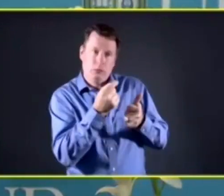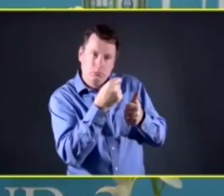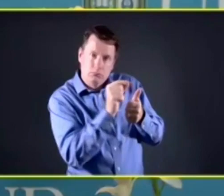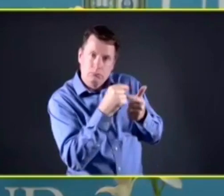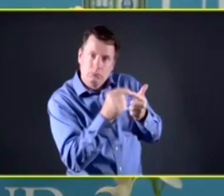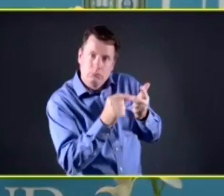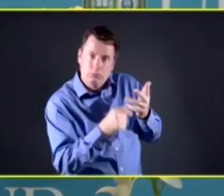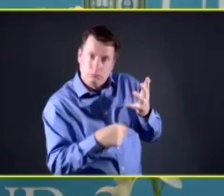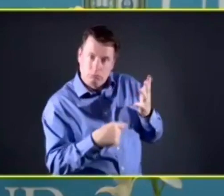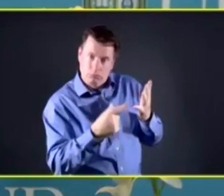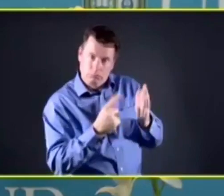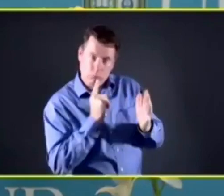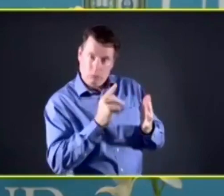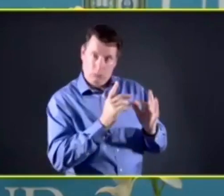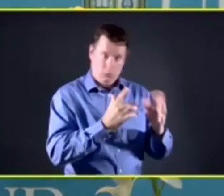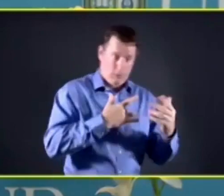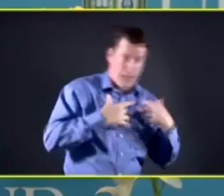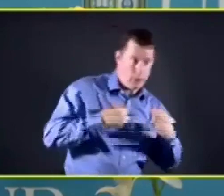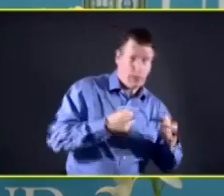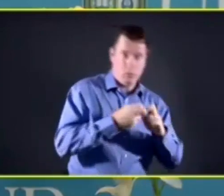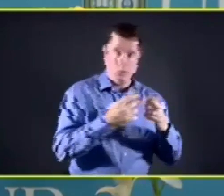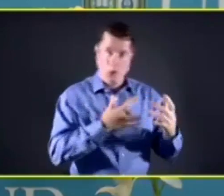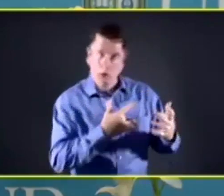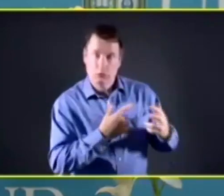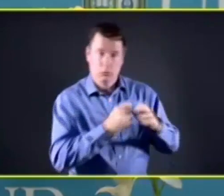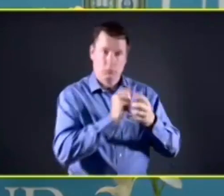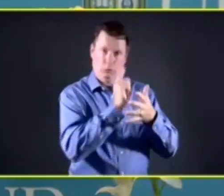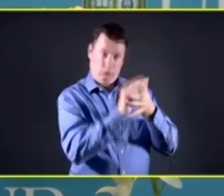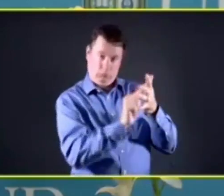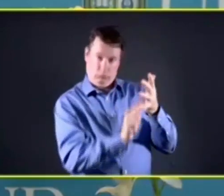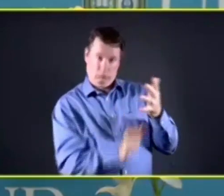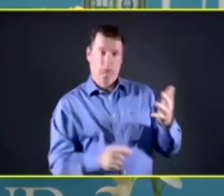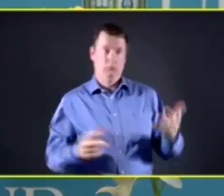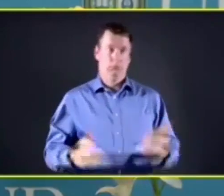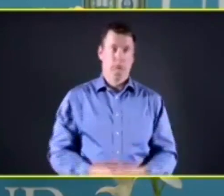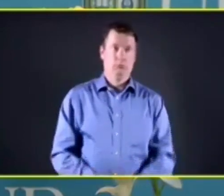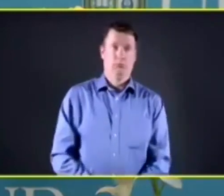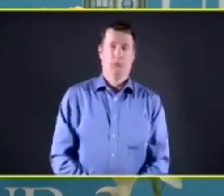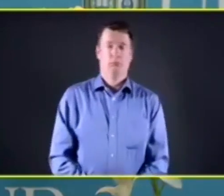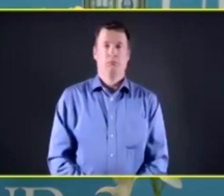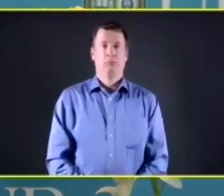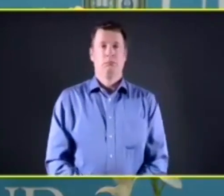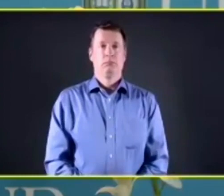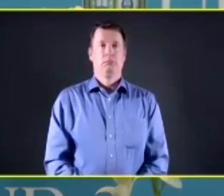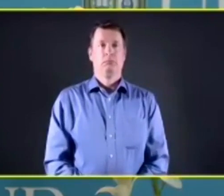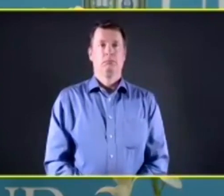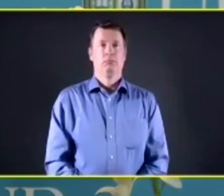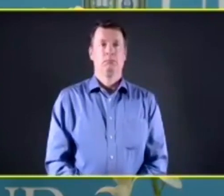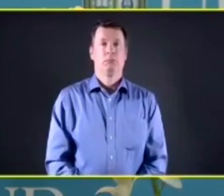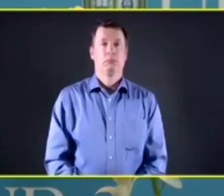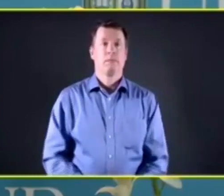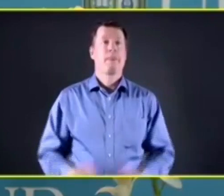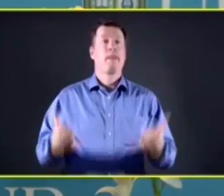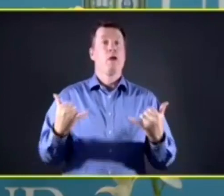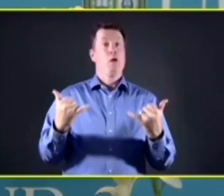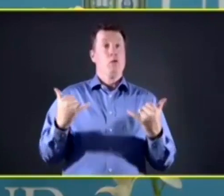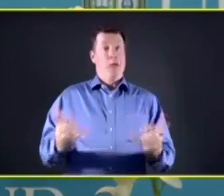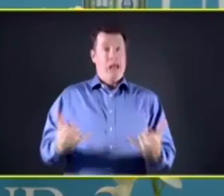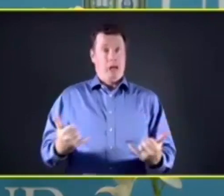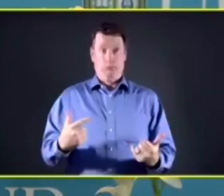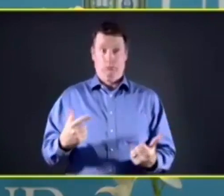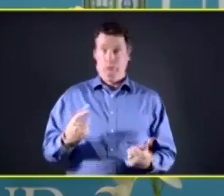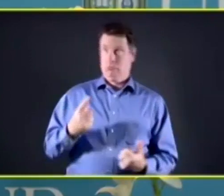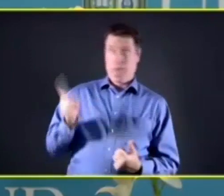certainly give the participant and their family a choice of which study they want to participate